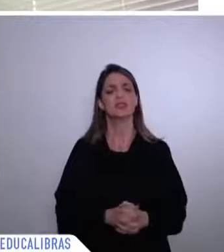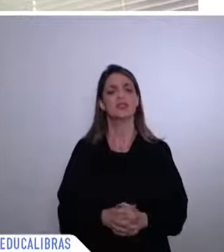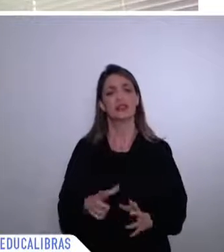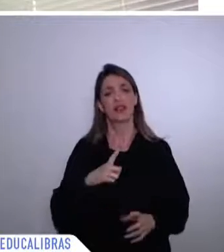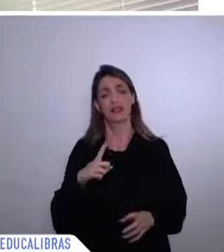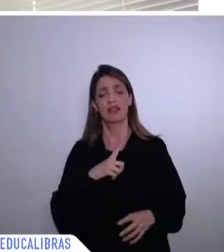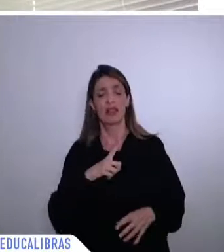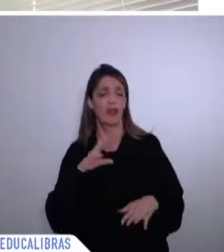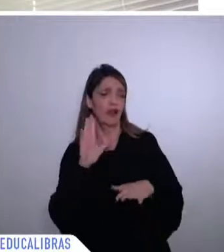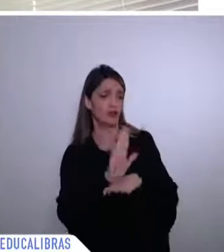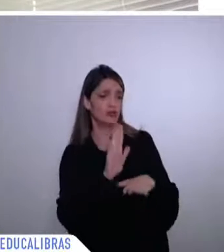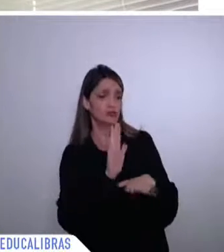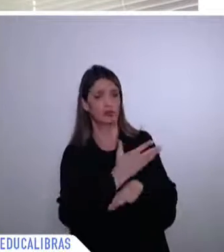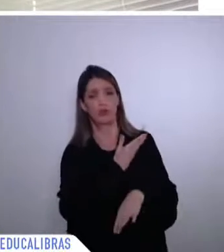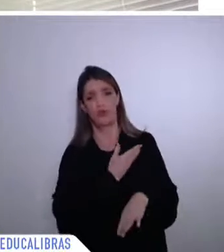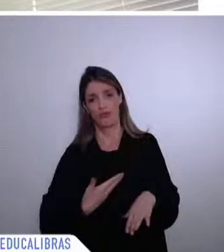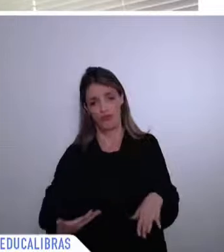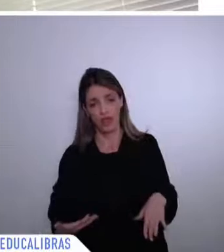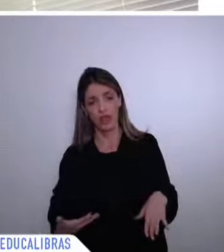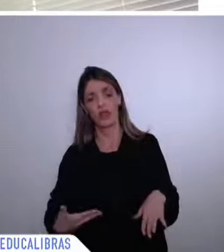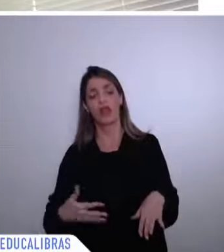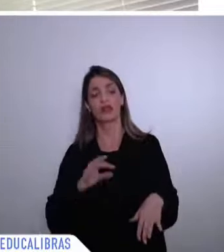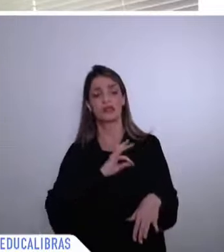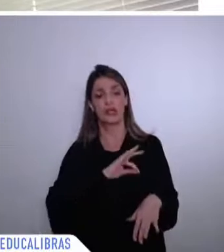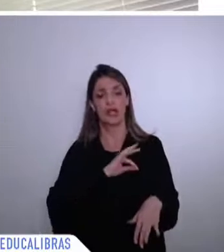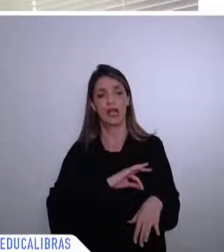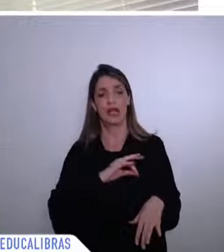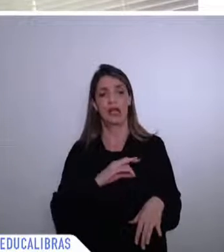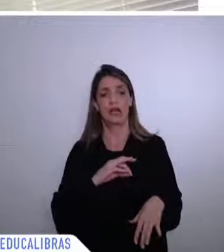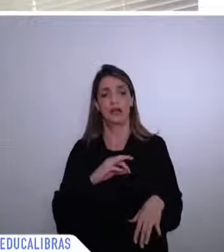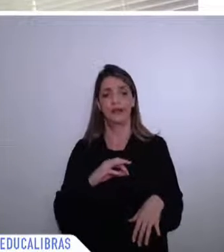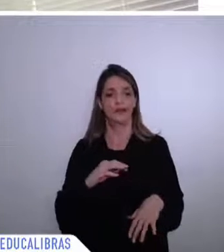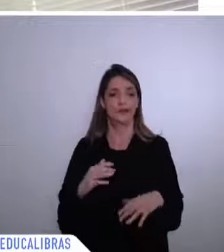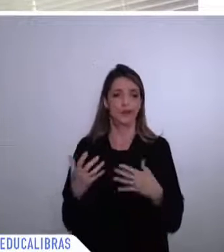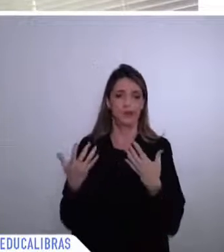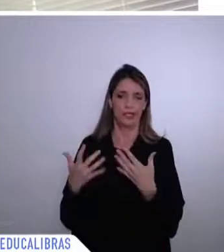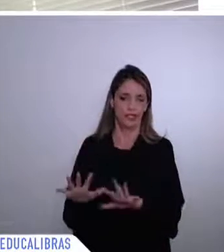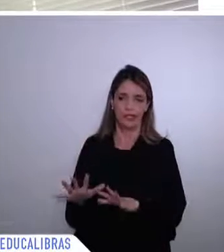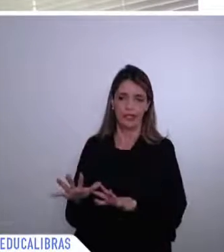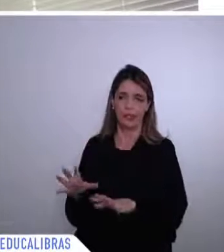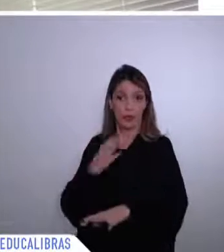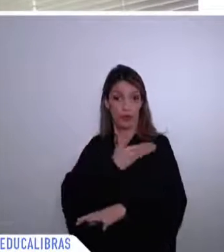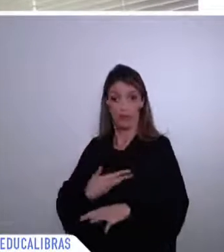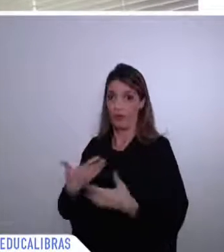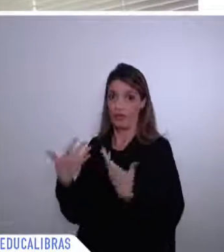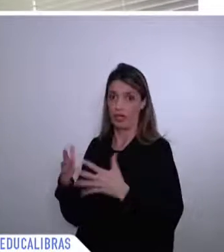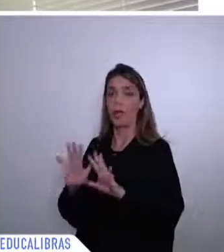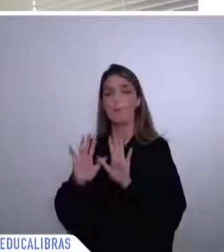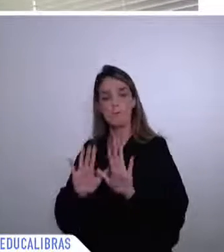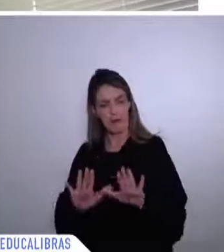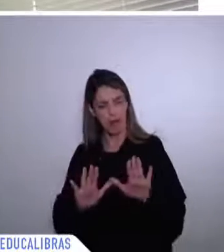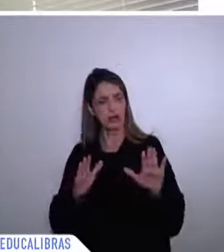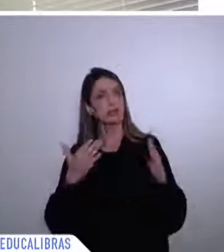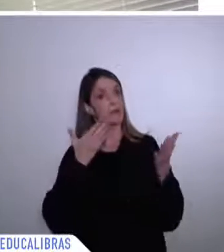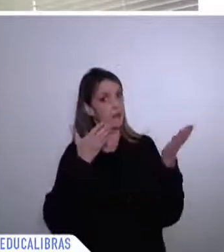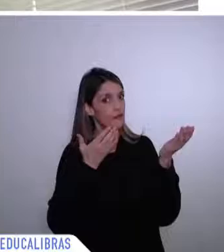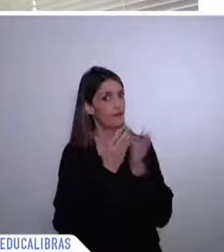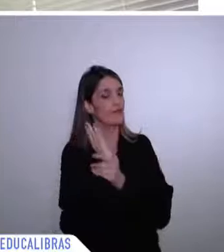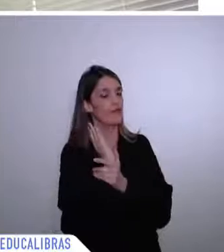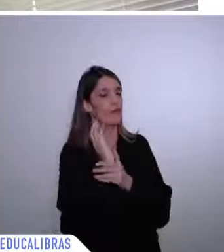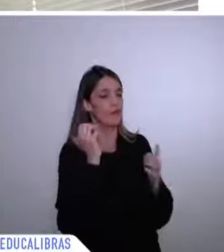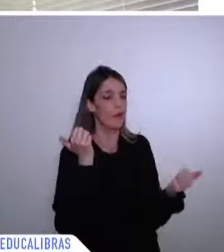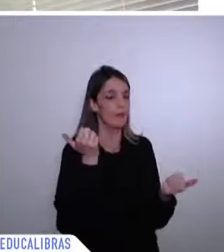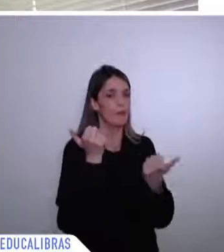is done nowadays with the emergency support, that we didn't, we knew that the government didn't want to approve that,